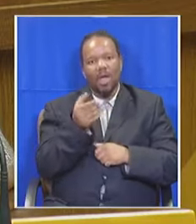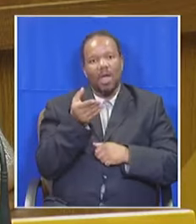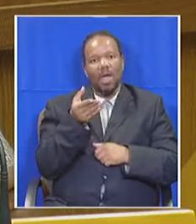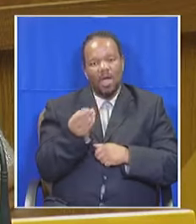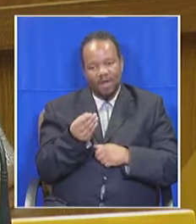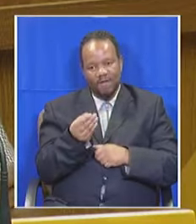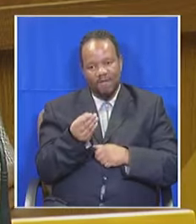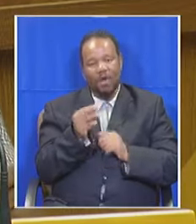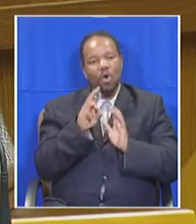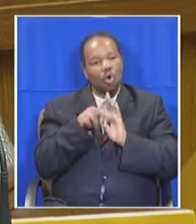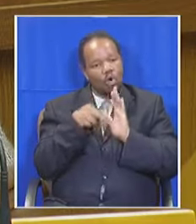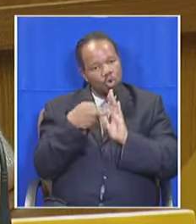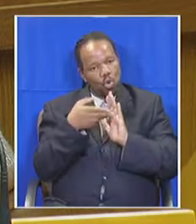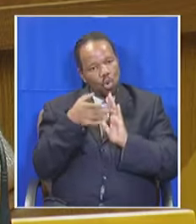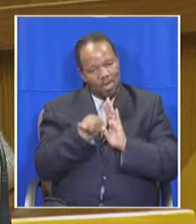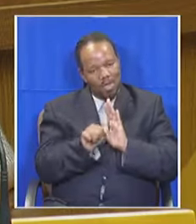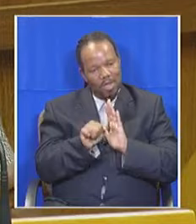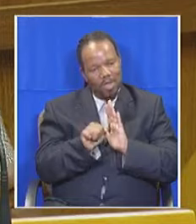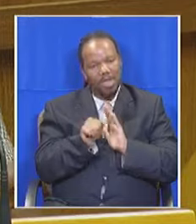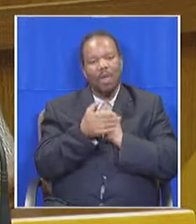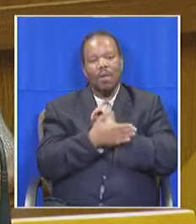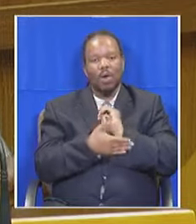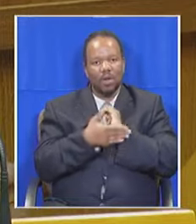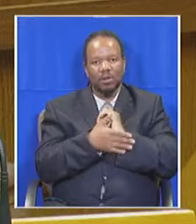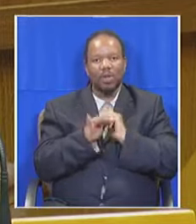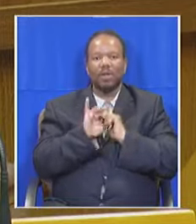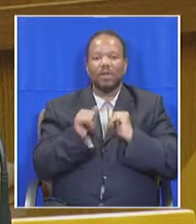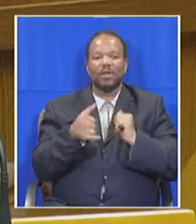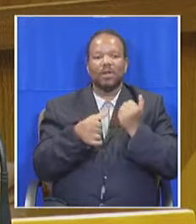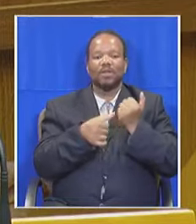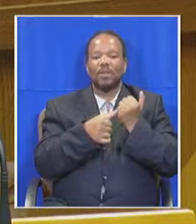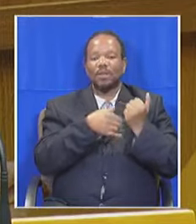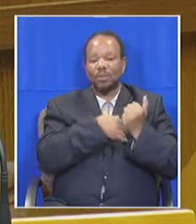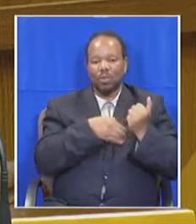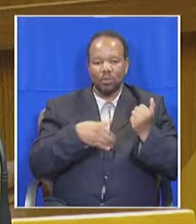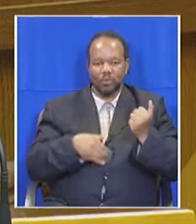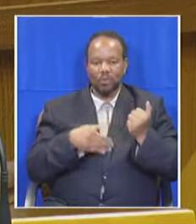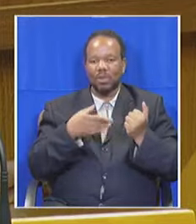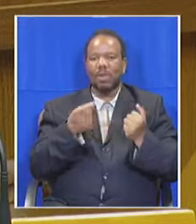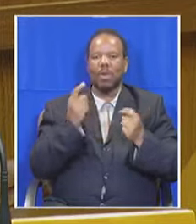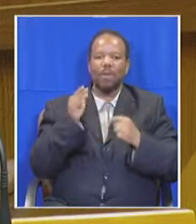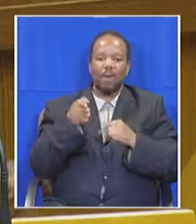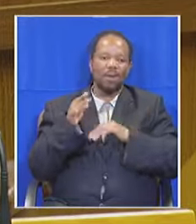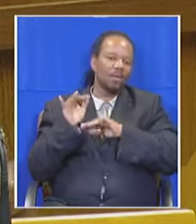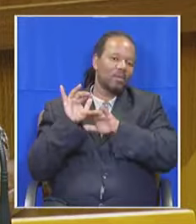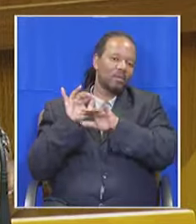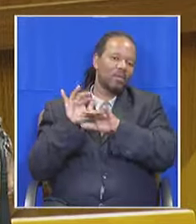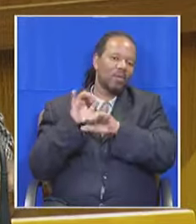country and its future. This was confirmed by the Deputy President at recent held Indaba on the